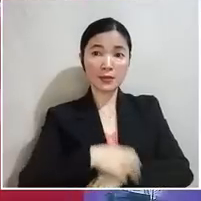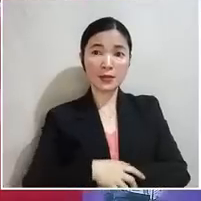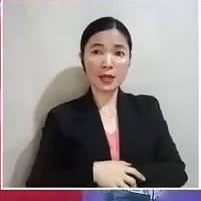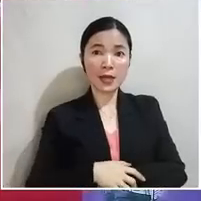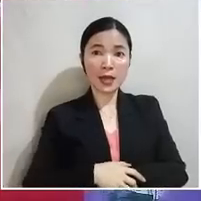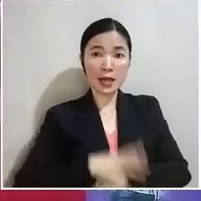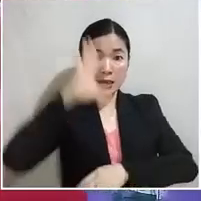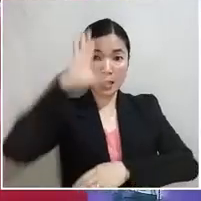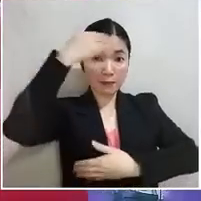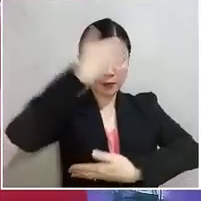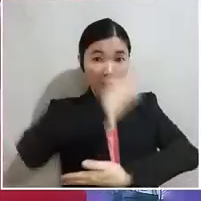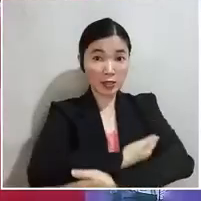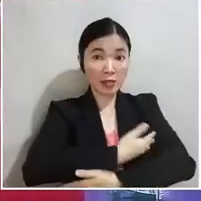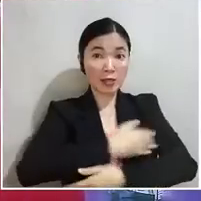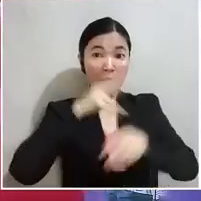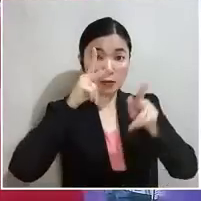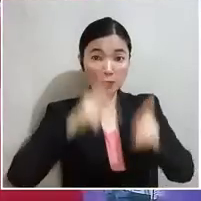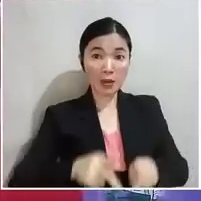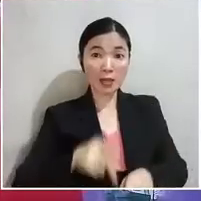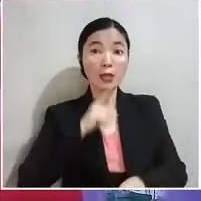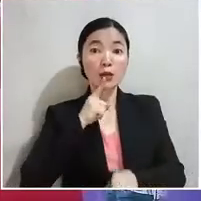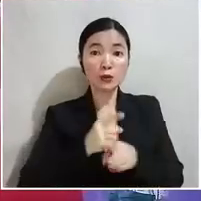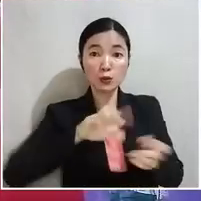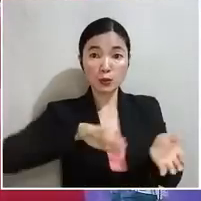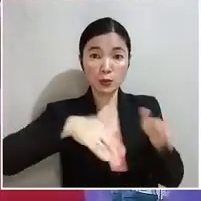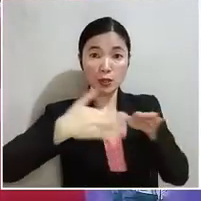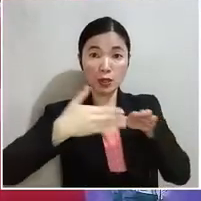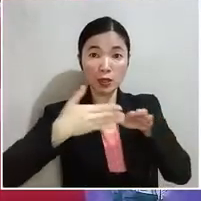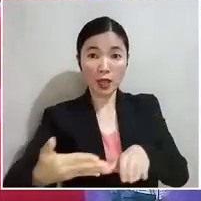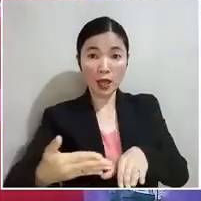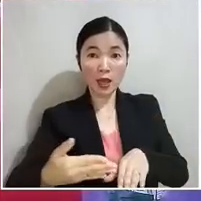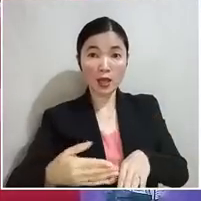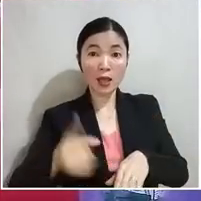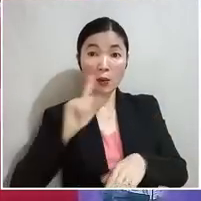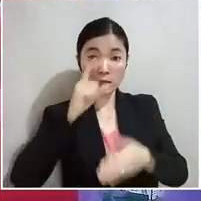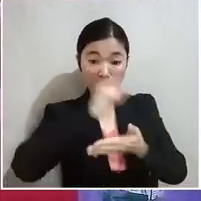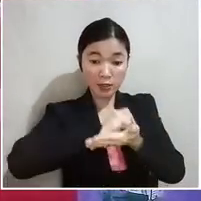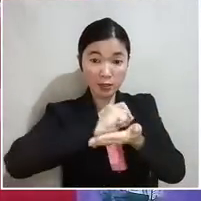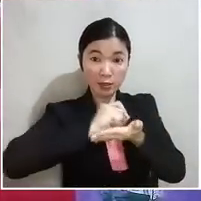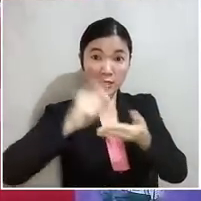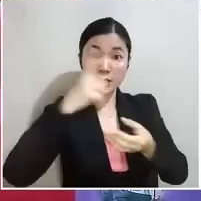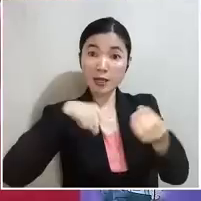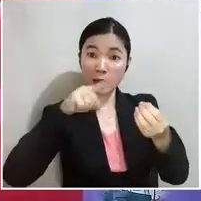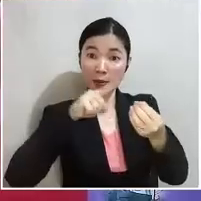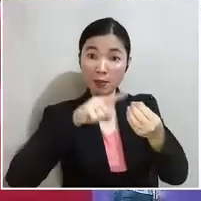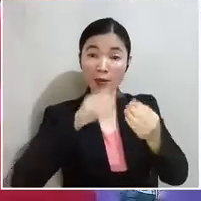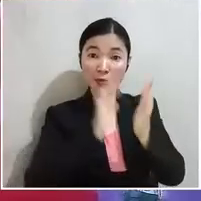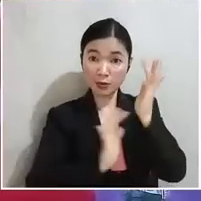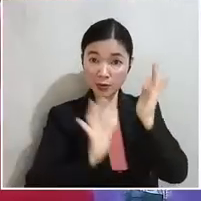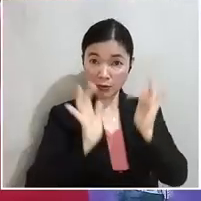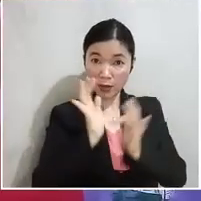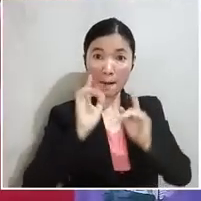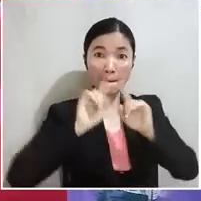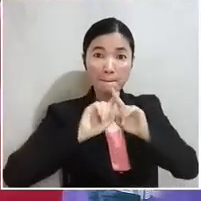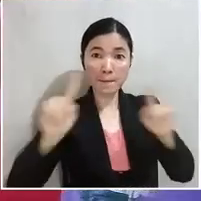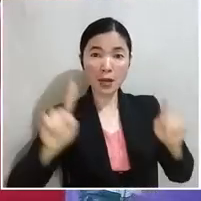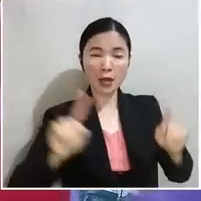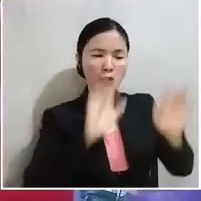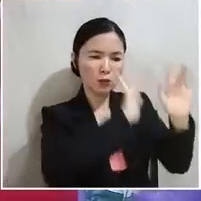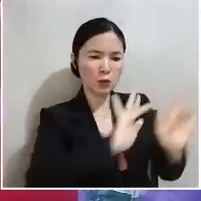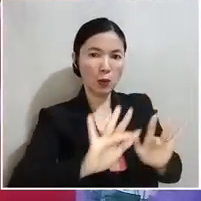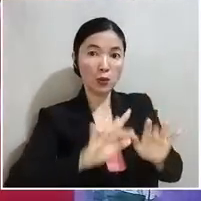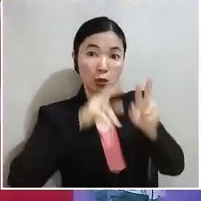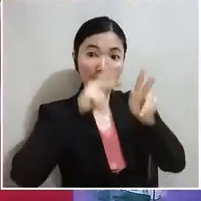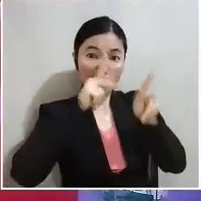Man indeed goes, as it is written of him. But woe to that man by whom